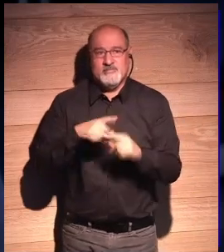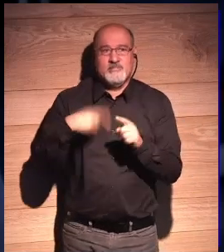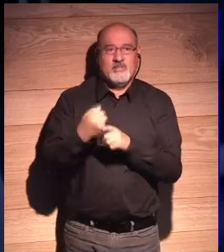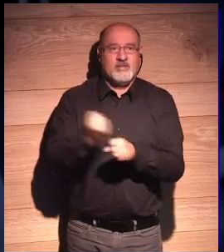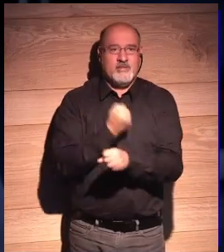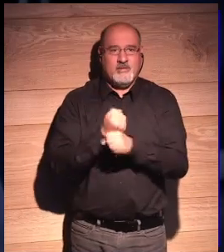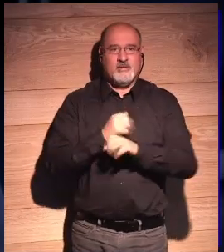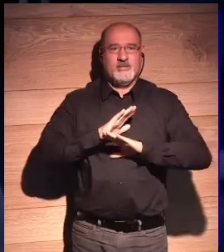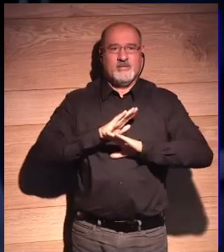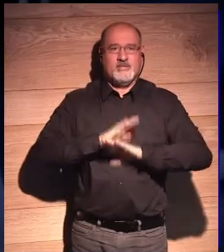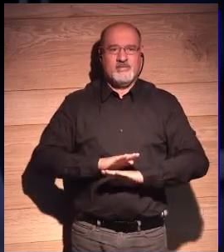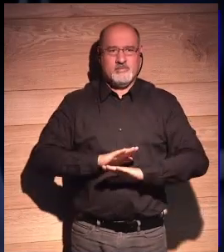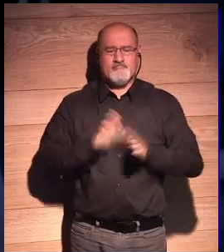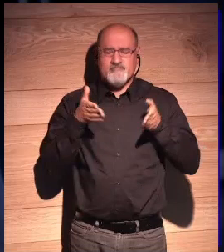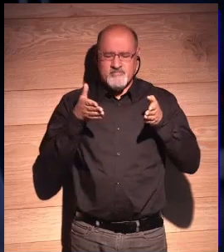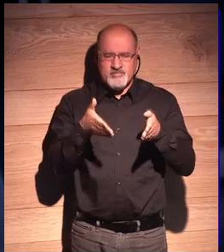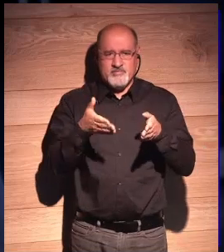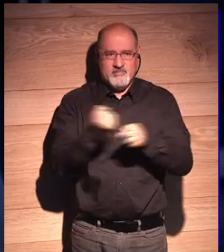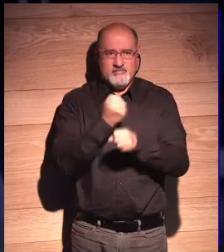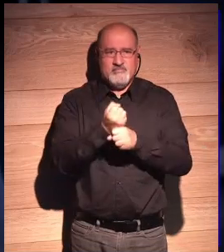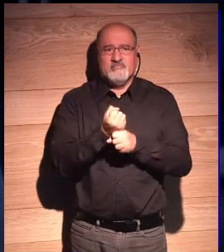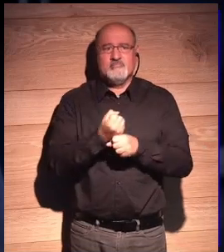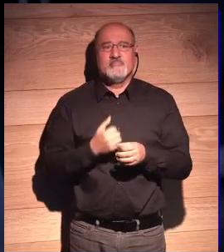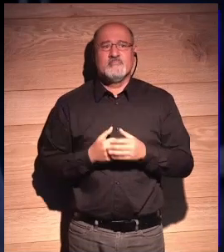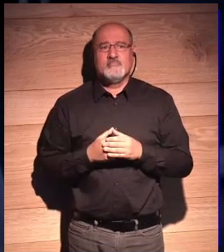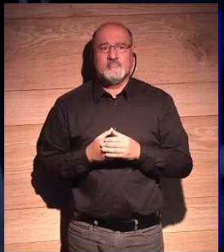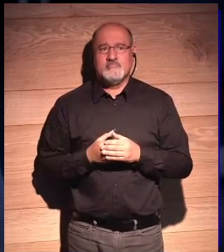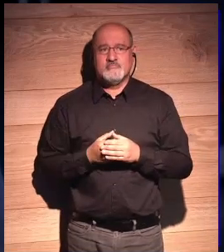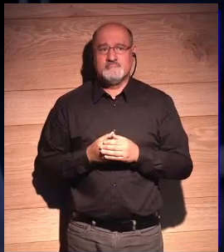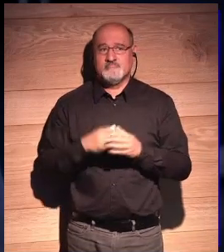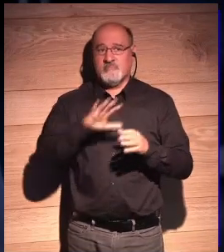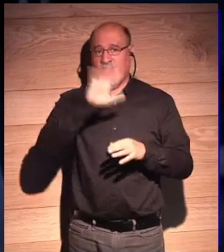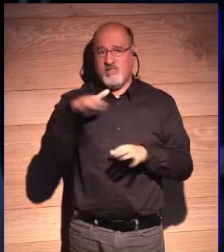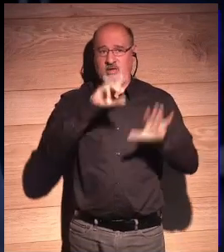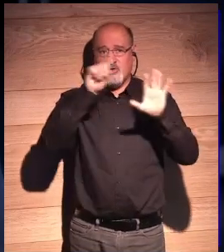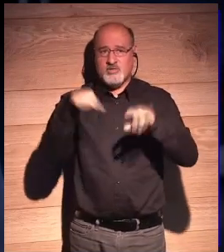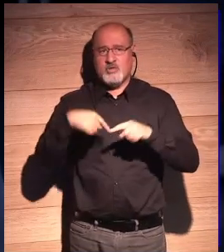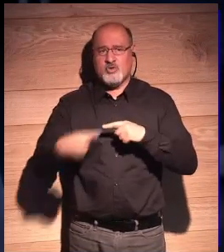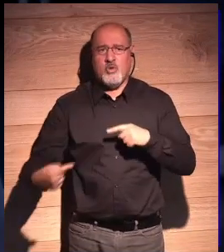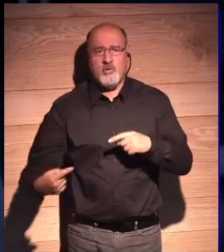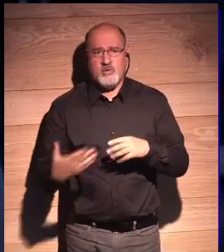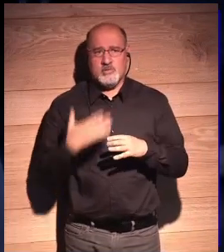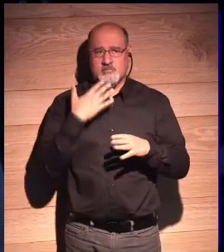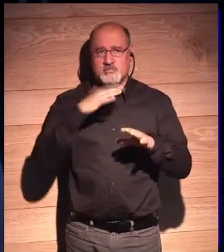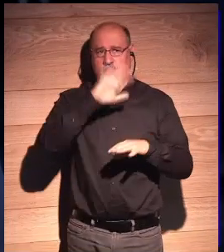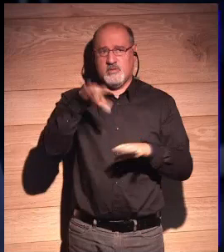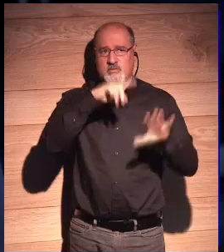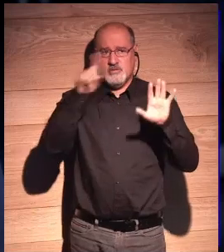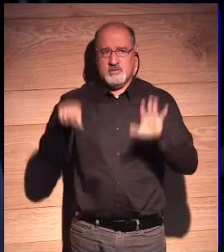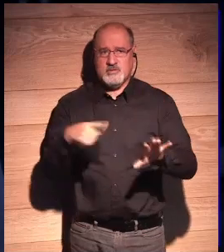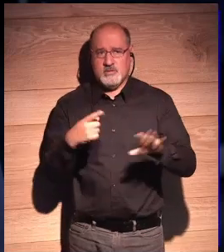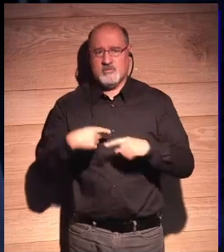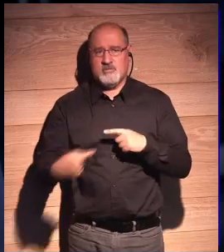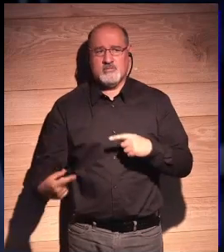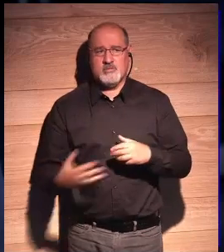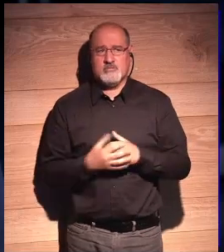it, I tend to work, 5 or 6 hours every day. Just plodding through. It's